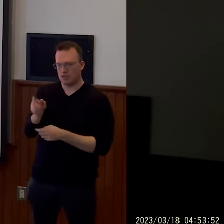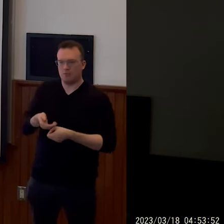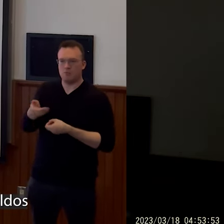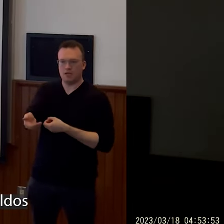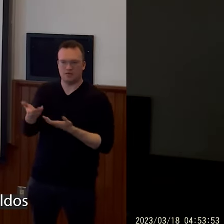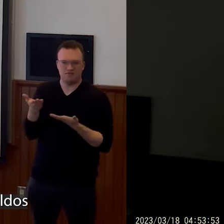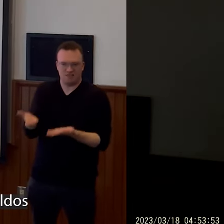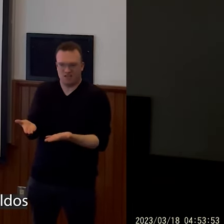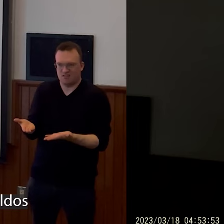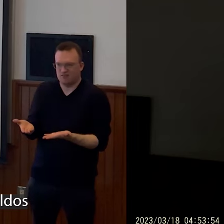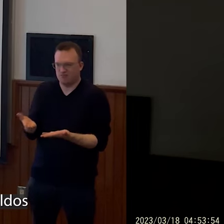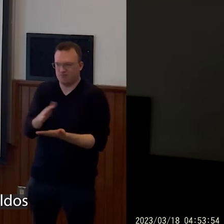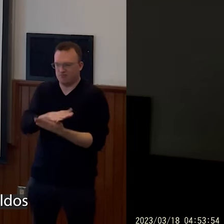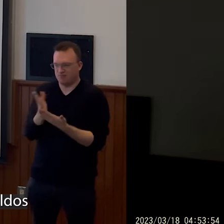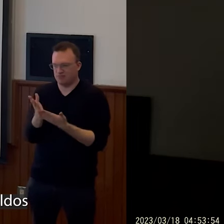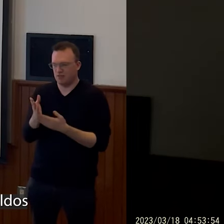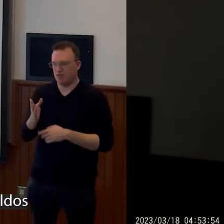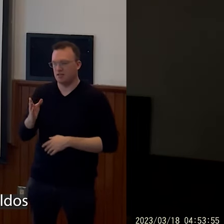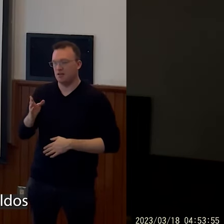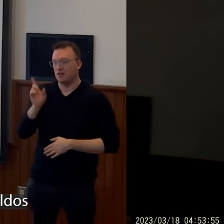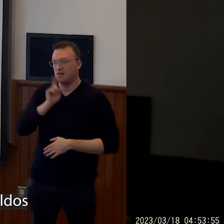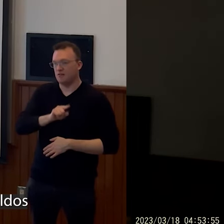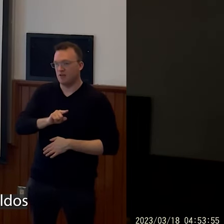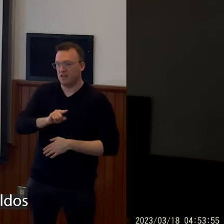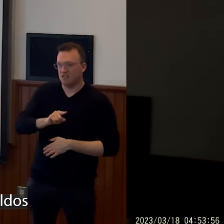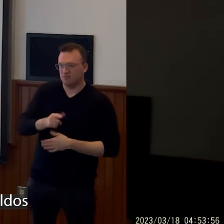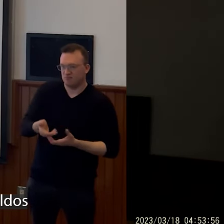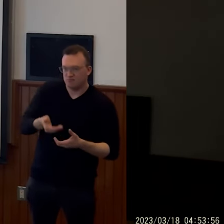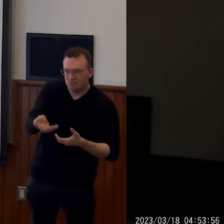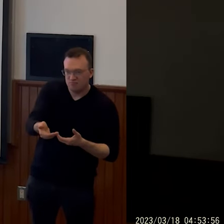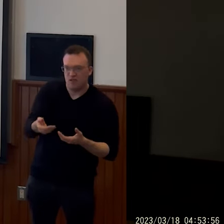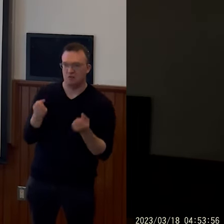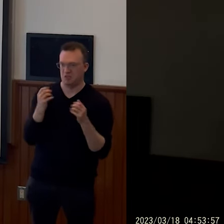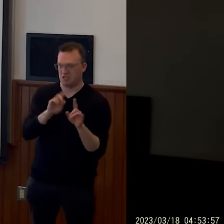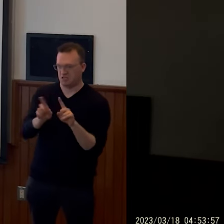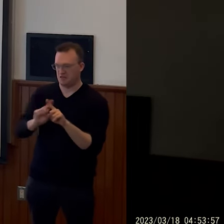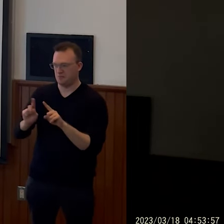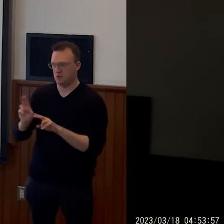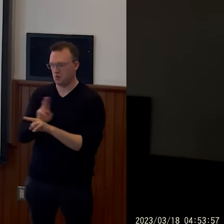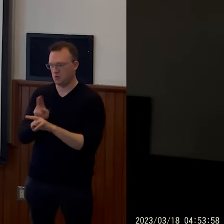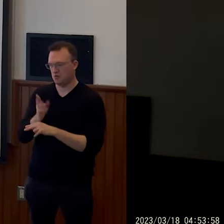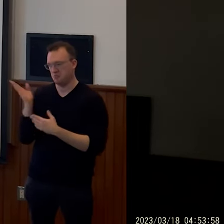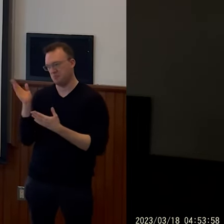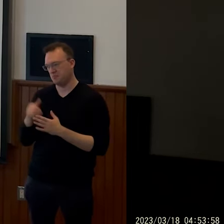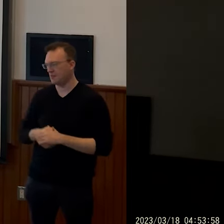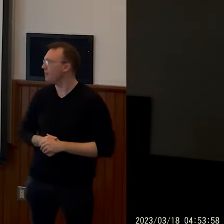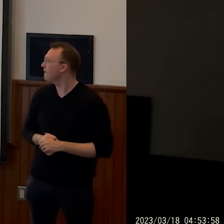know. It's like dildos, a lot of dildos, yeah, a lot of dildos.